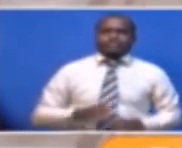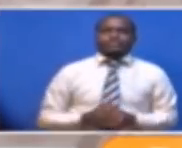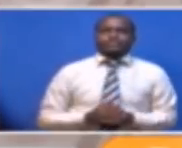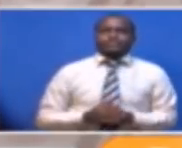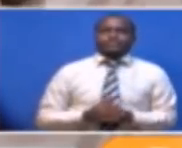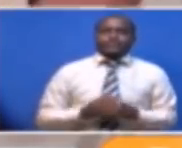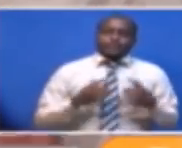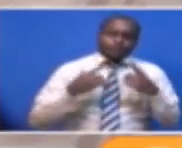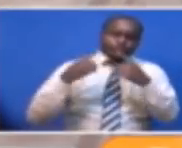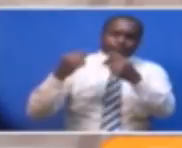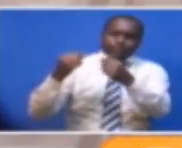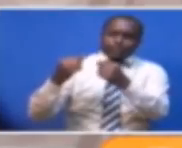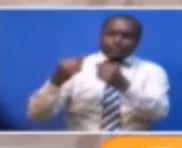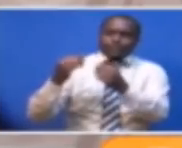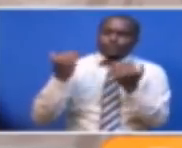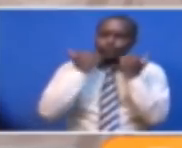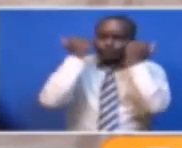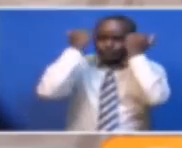Tukaenda mbele ya Maraga.